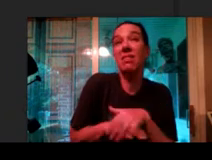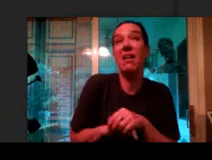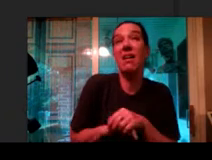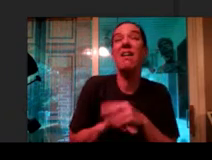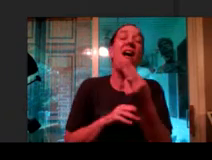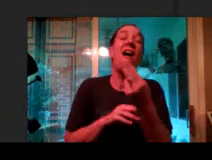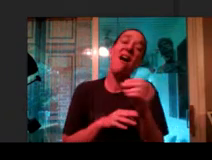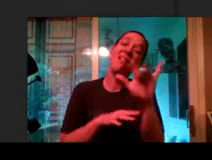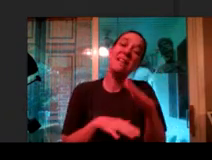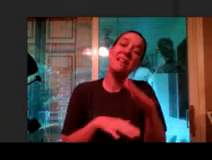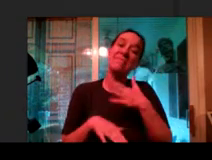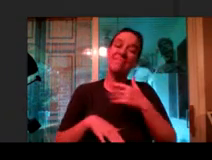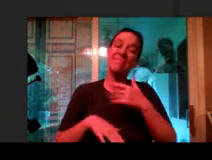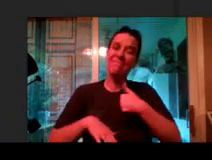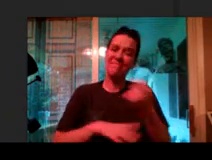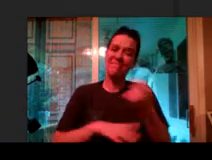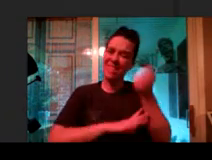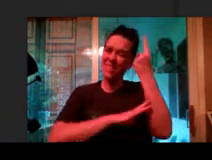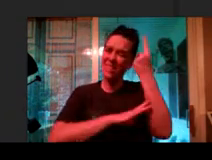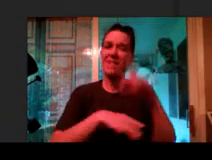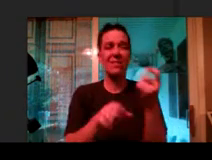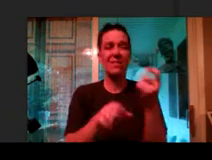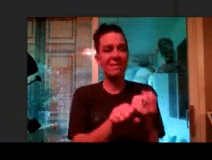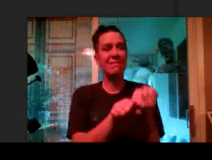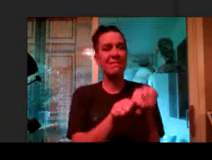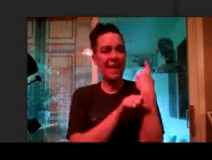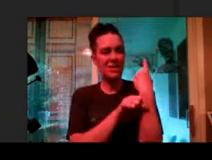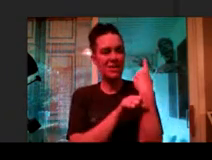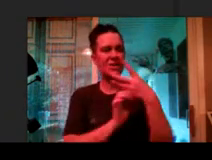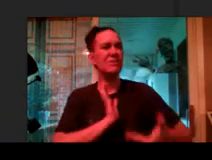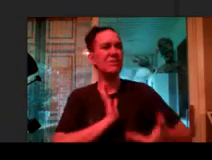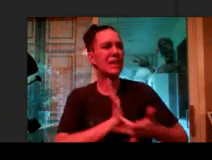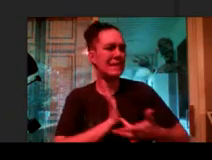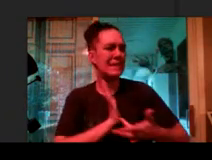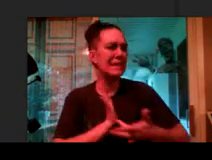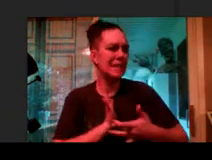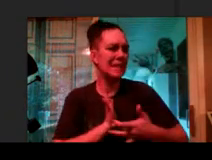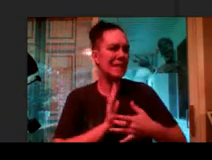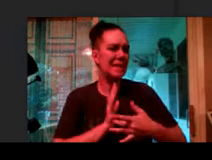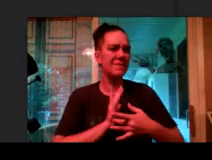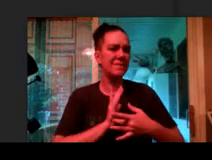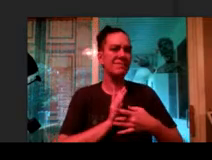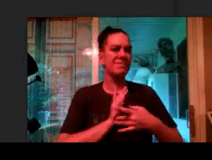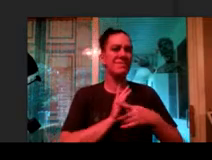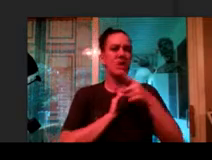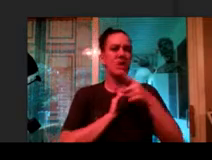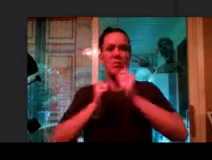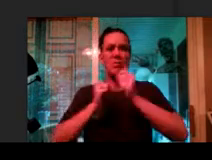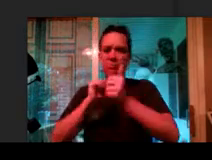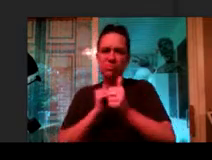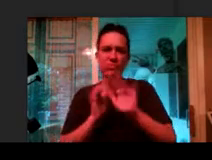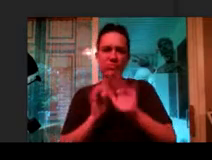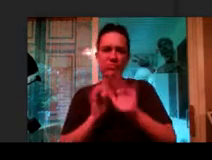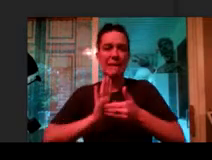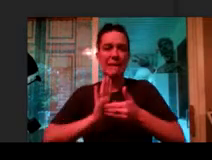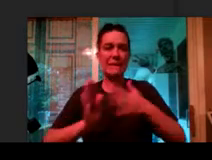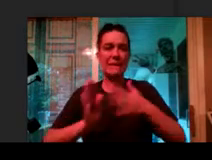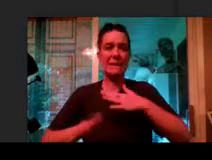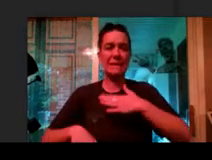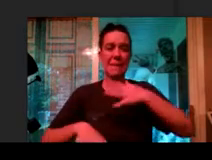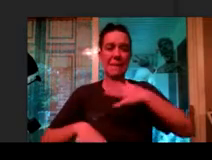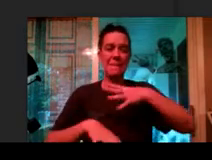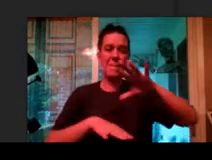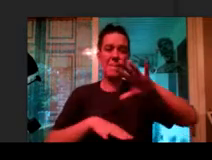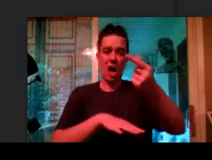my understanding that last year, on a technicality, you defeated my grandson in the race for